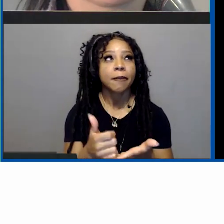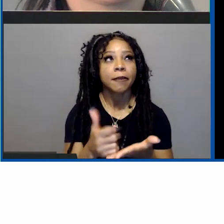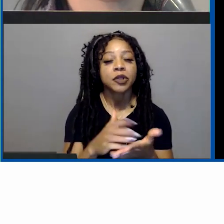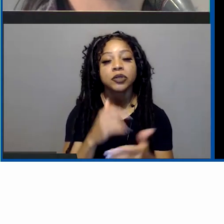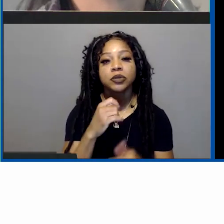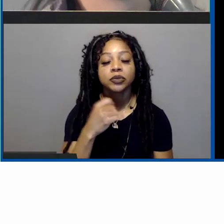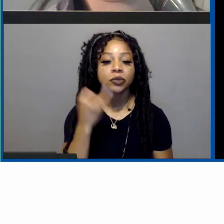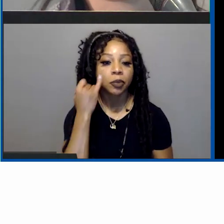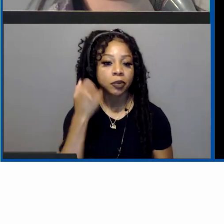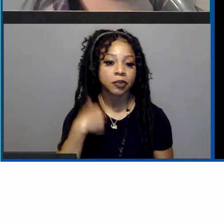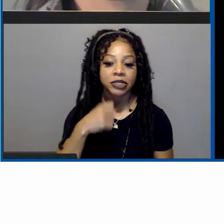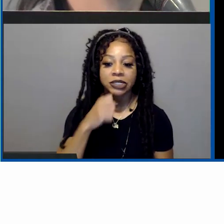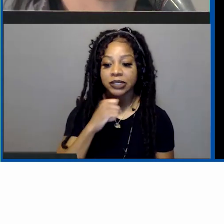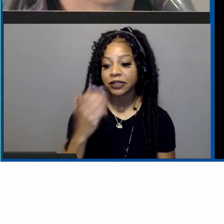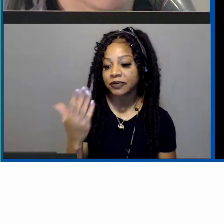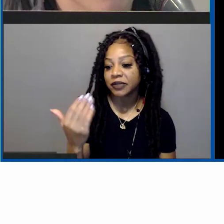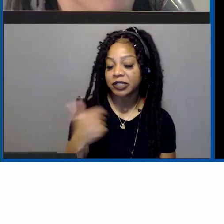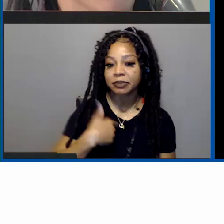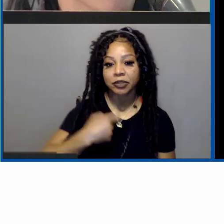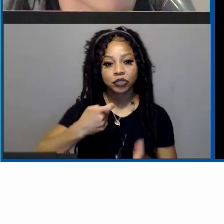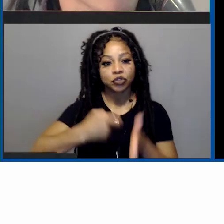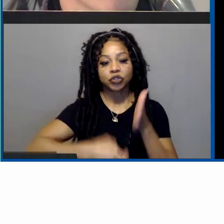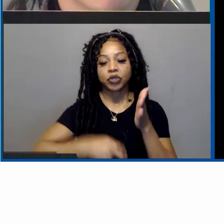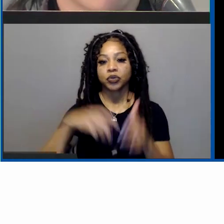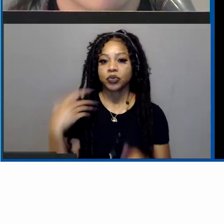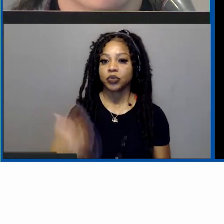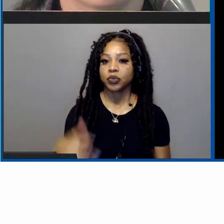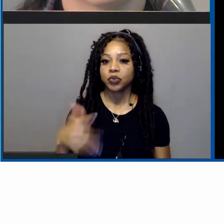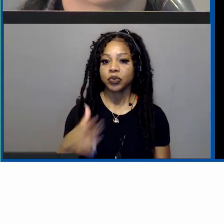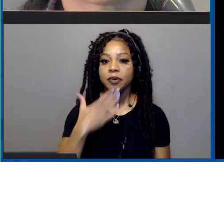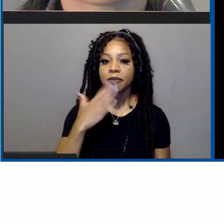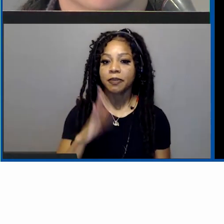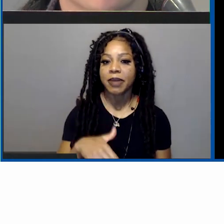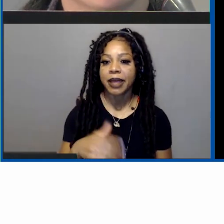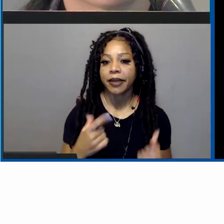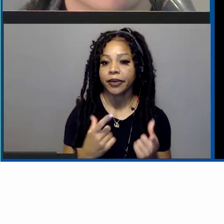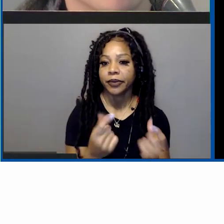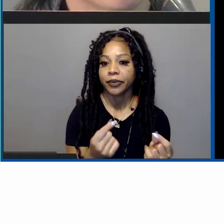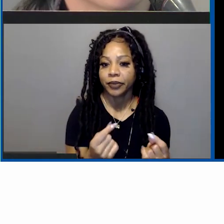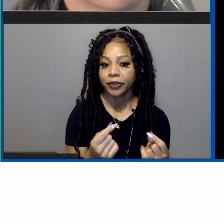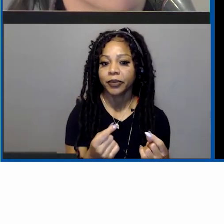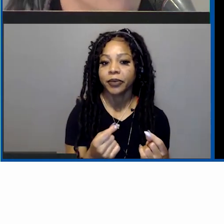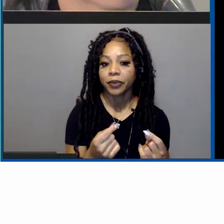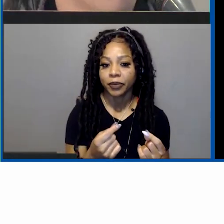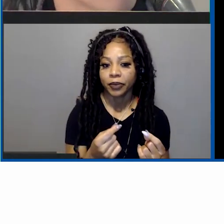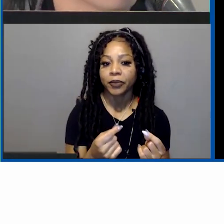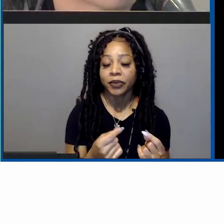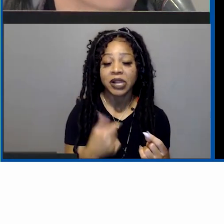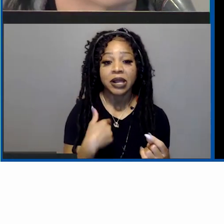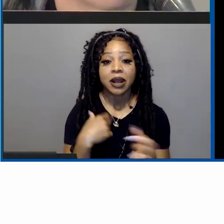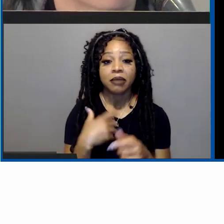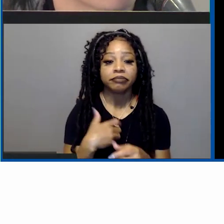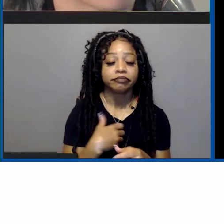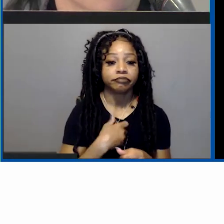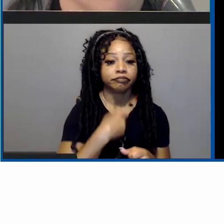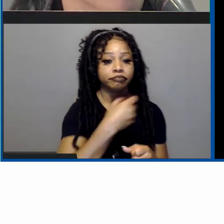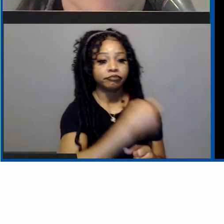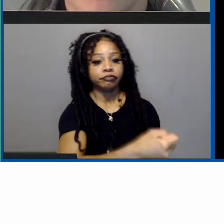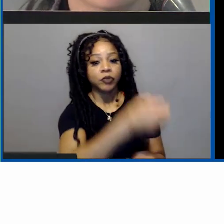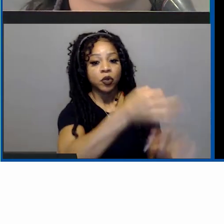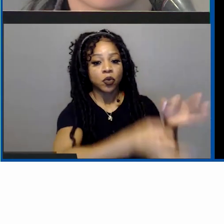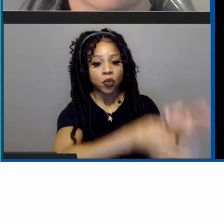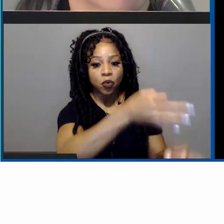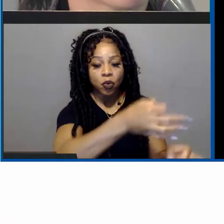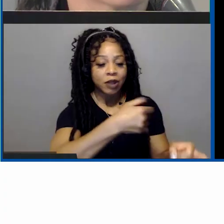15 years old and I'm charged with something quite serious, and I go to court, I'm found guilty, I